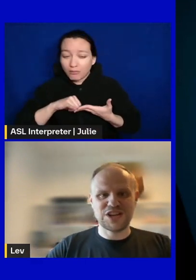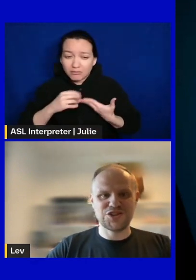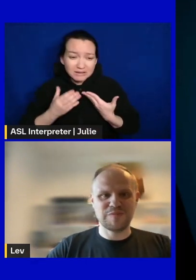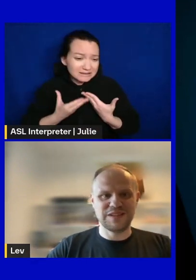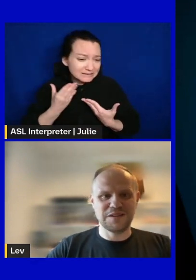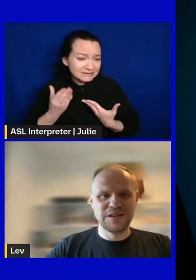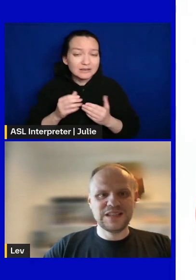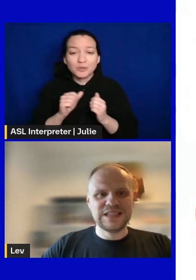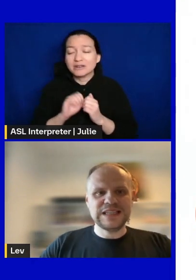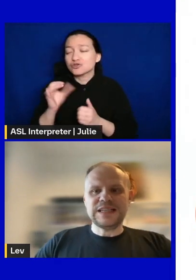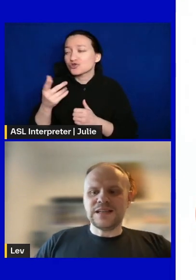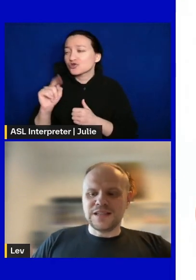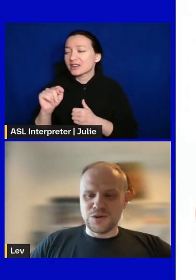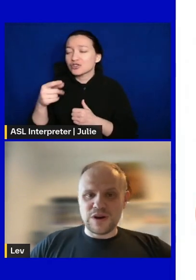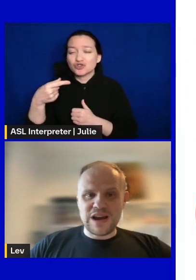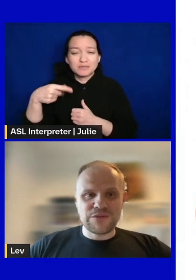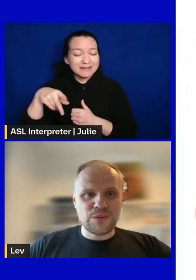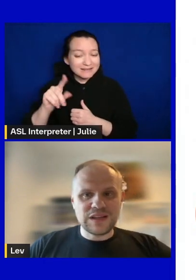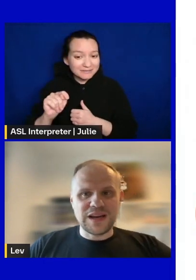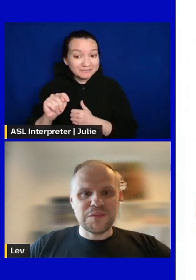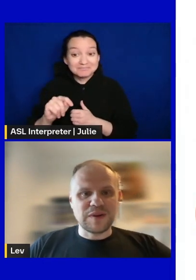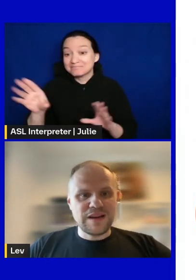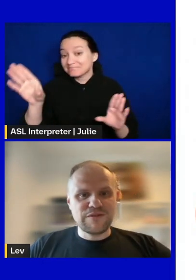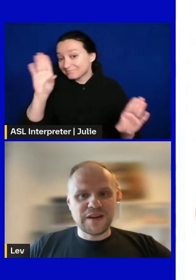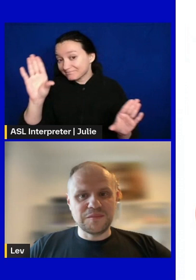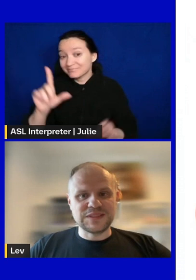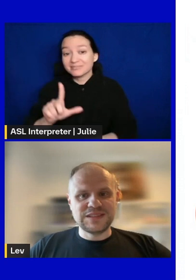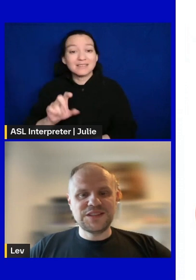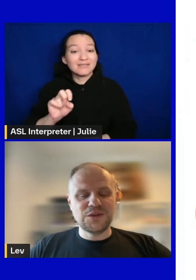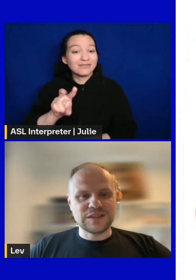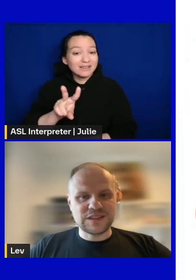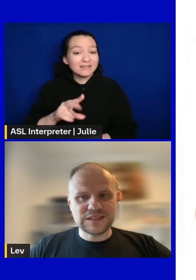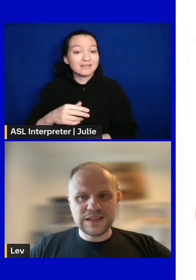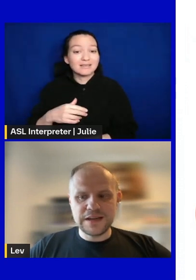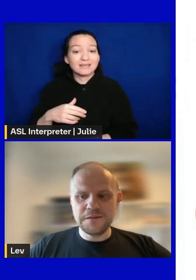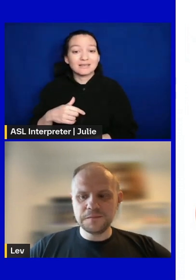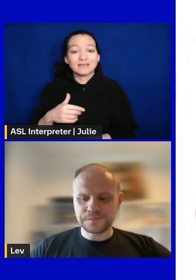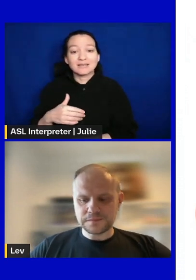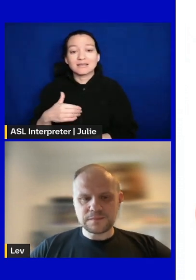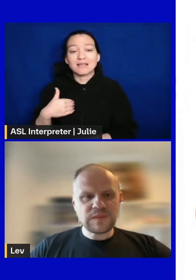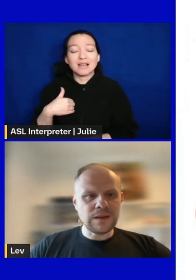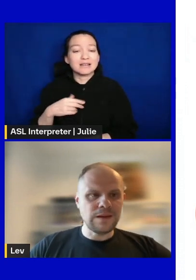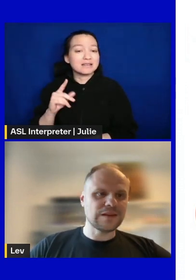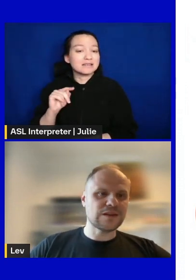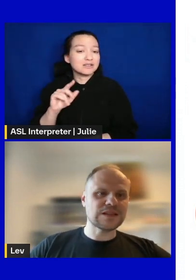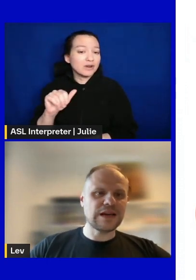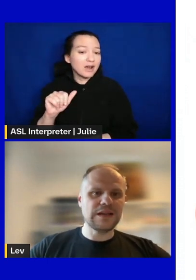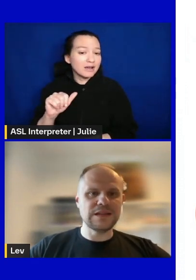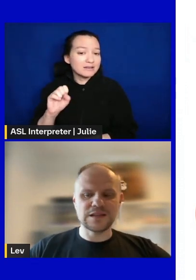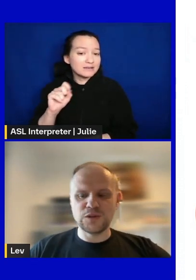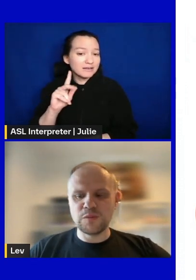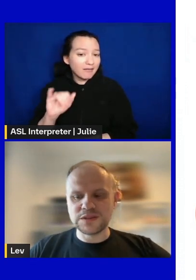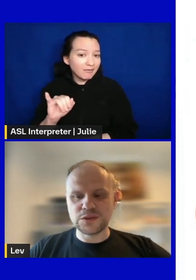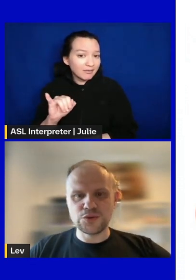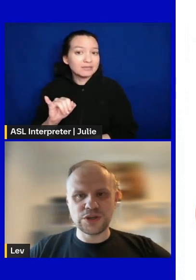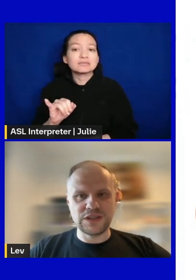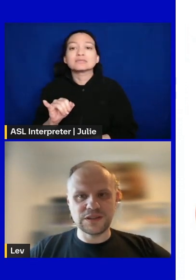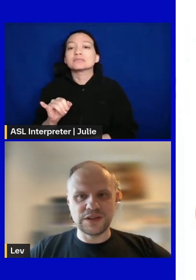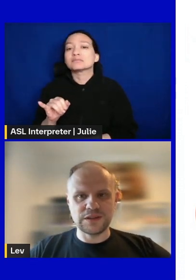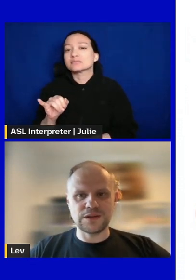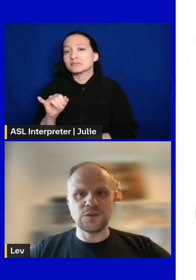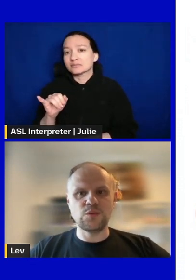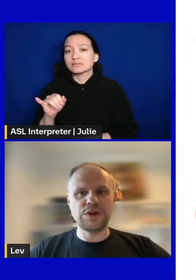with ChatGPT. So hi everyone, I'm Lev, I'm CTO at TerraSky. And TerraSky is a global